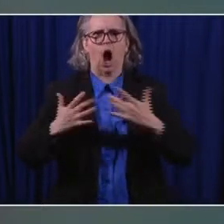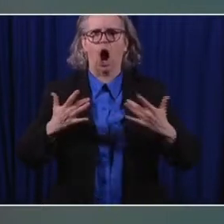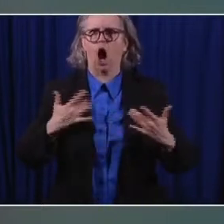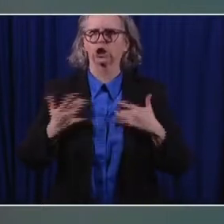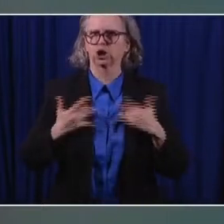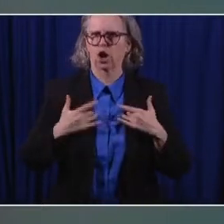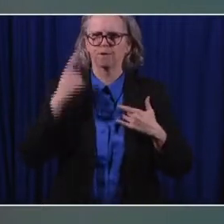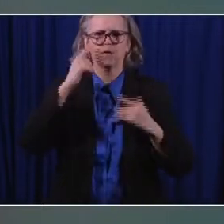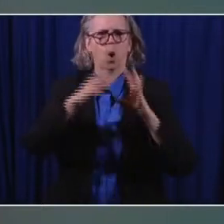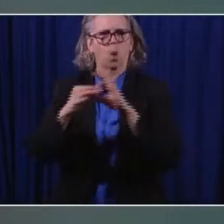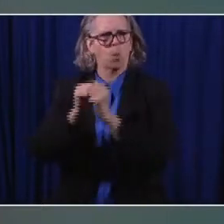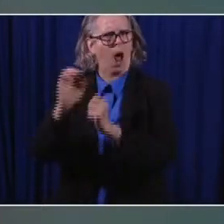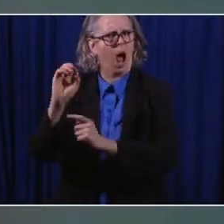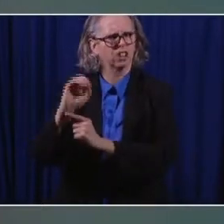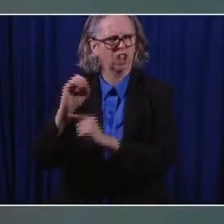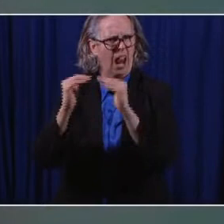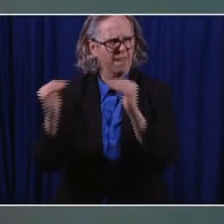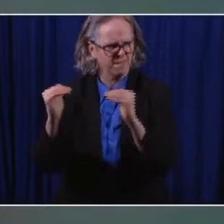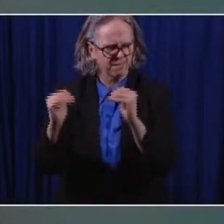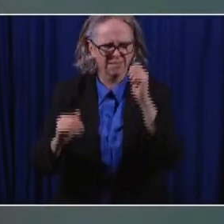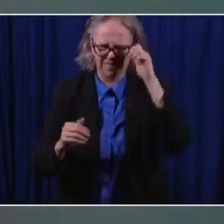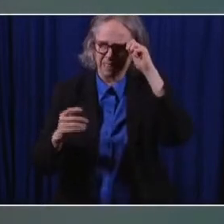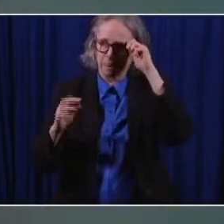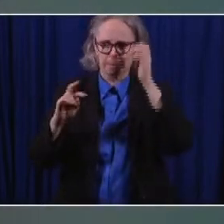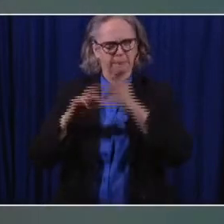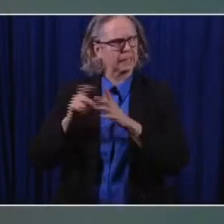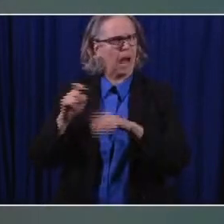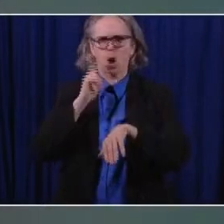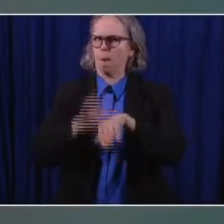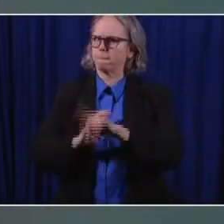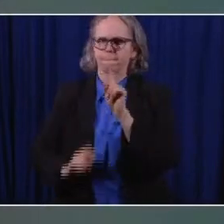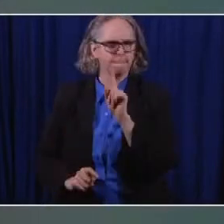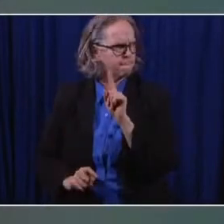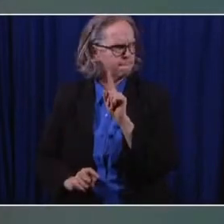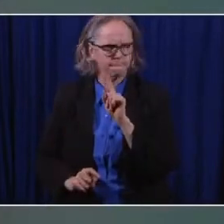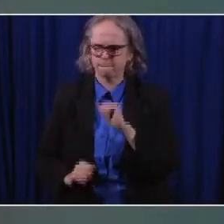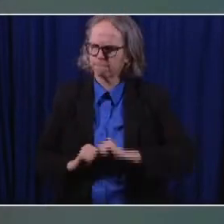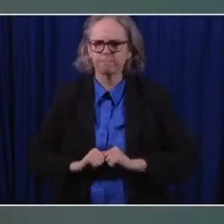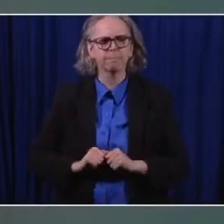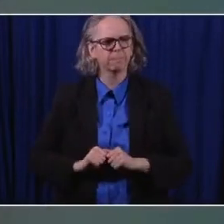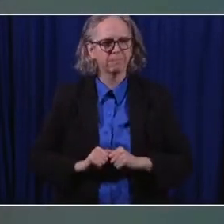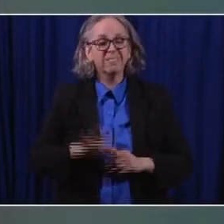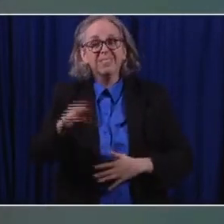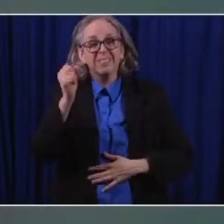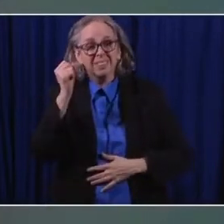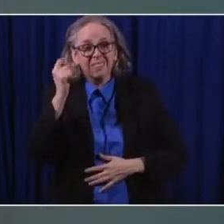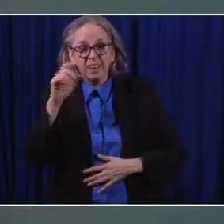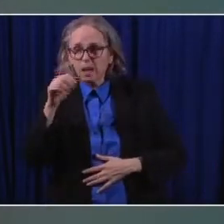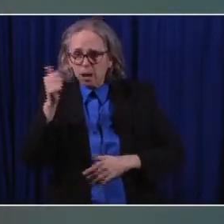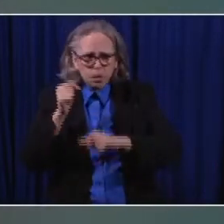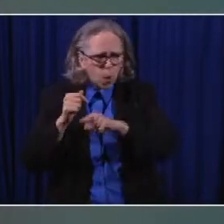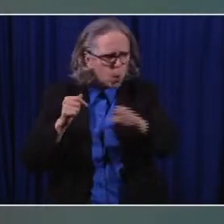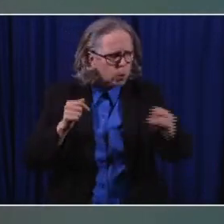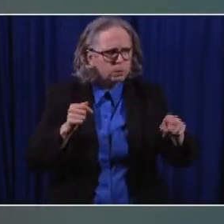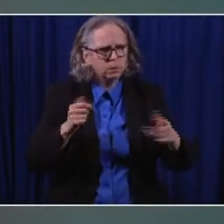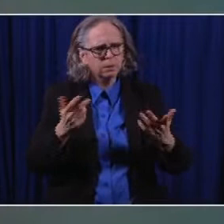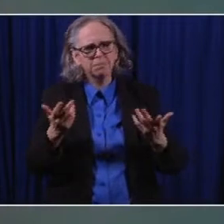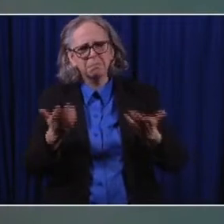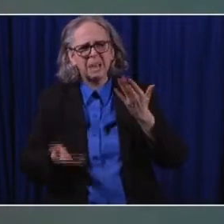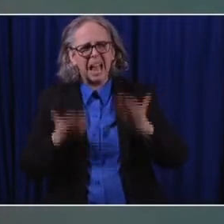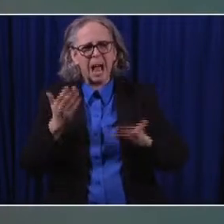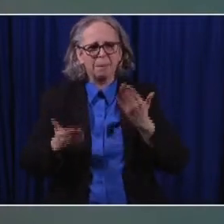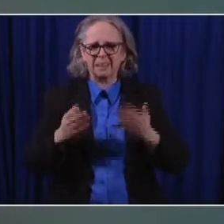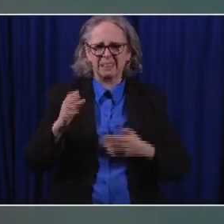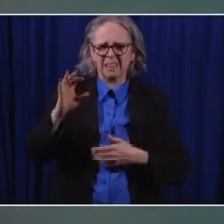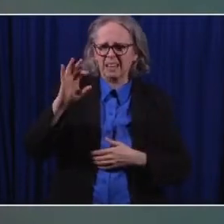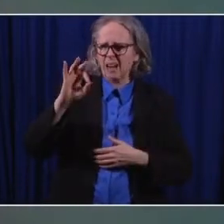something different going on. Now, sometimes people in their doctors may be monitoring that. And that if